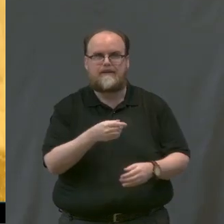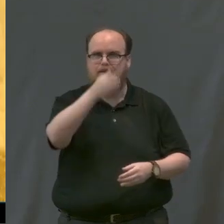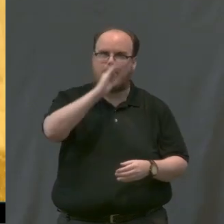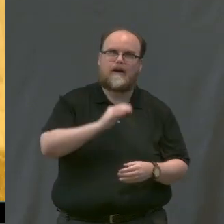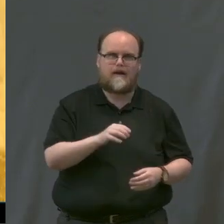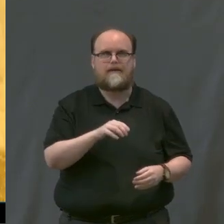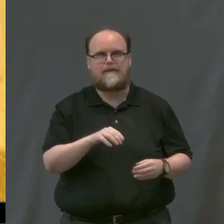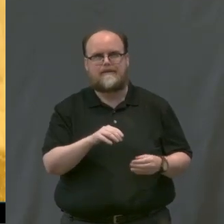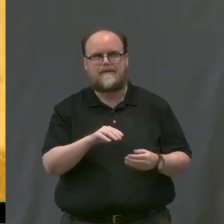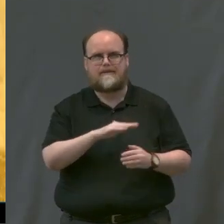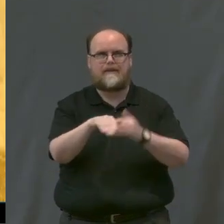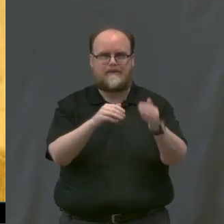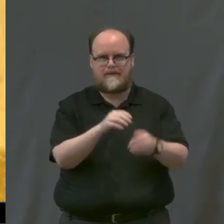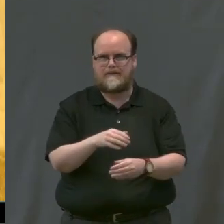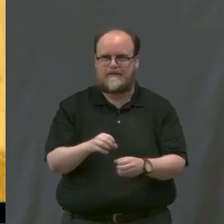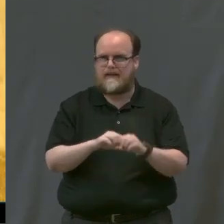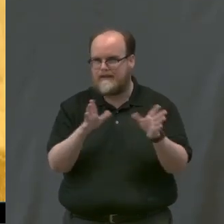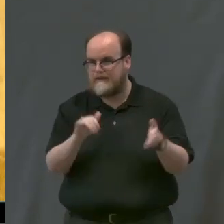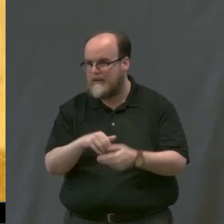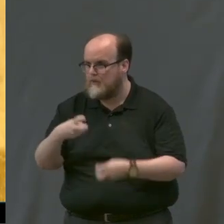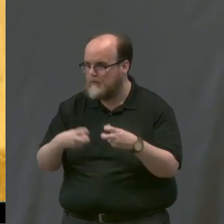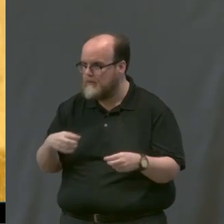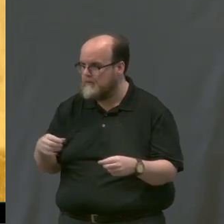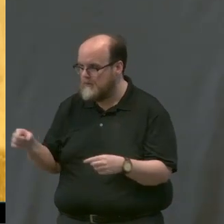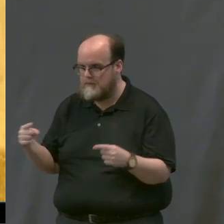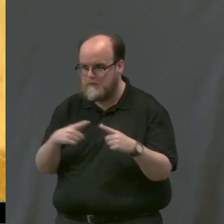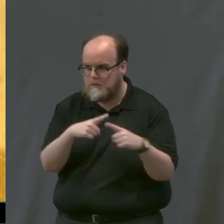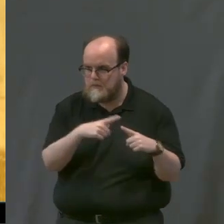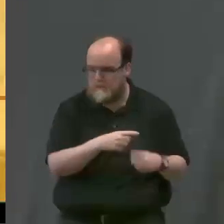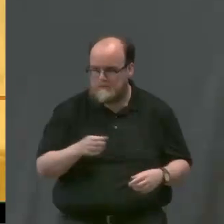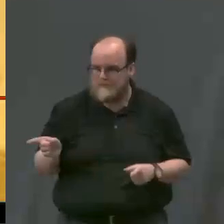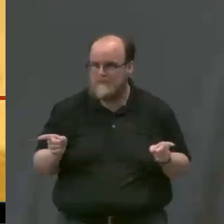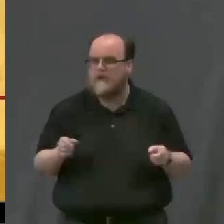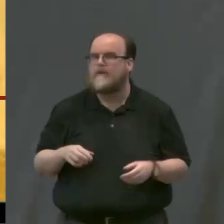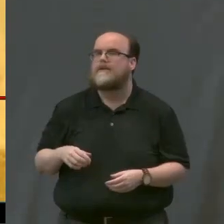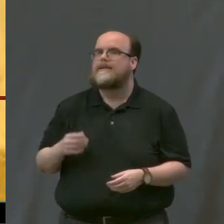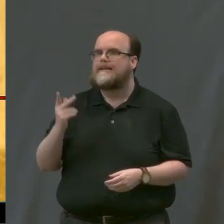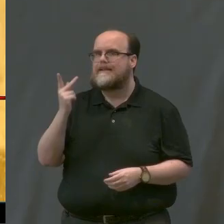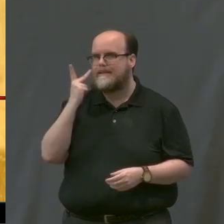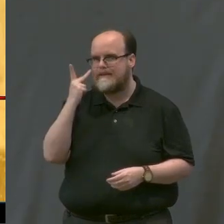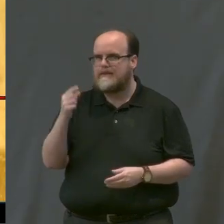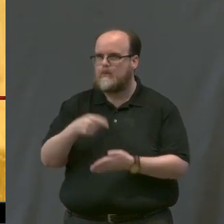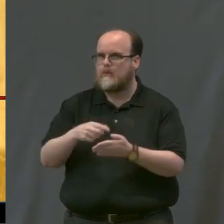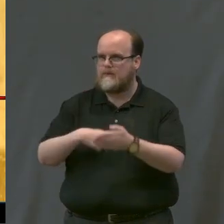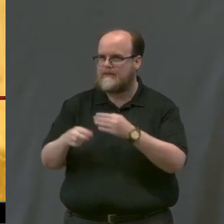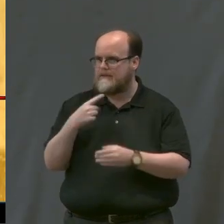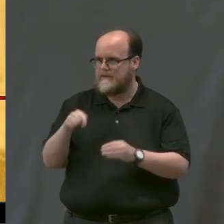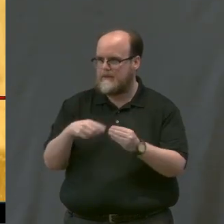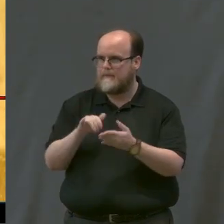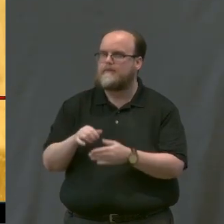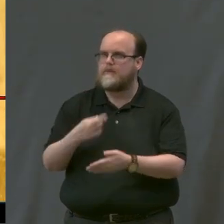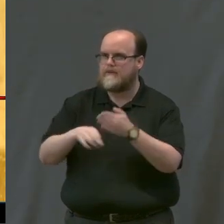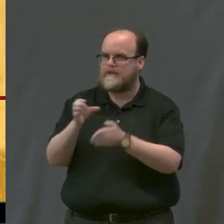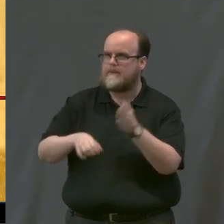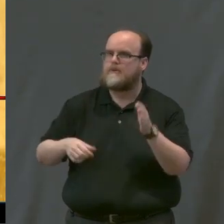light. Is that a problem? Let's take a look at what Revelation actually says about this.